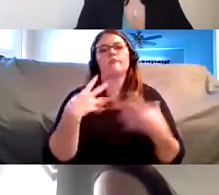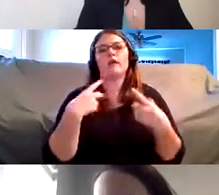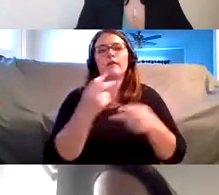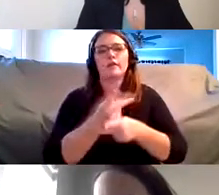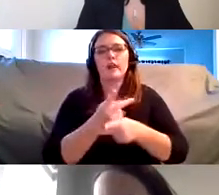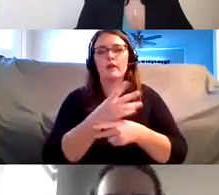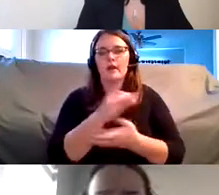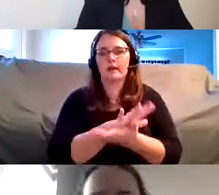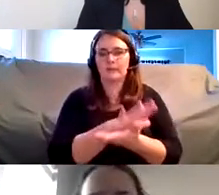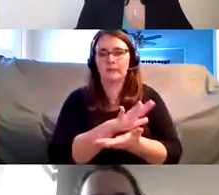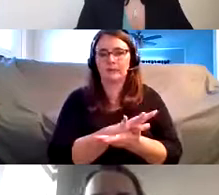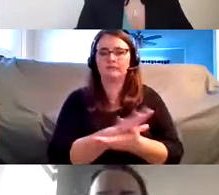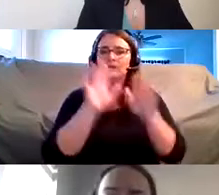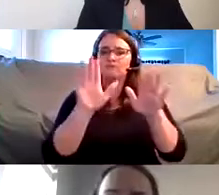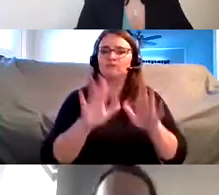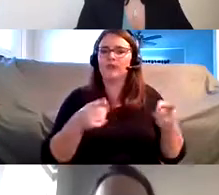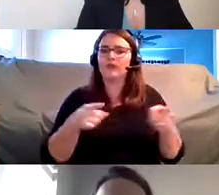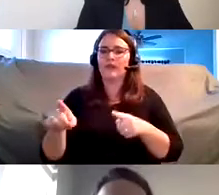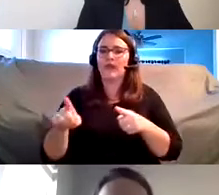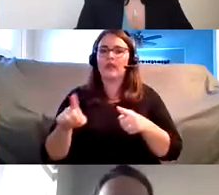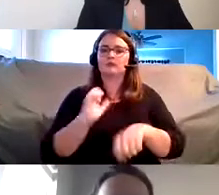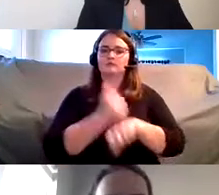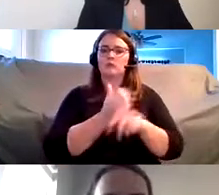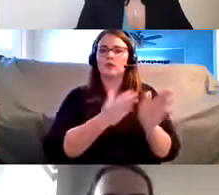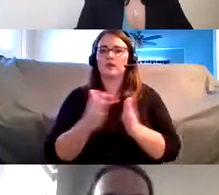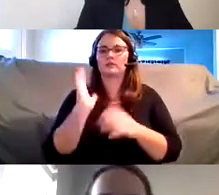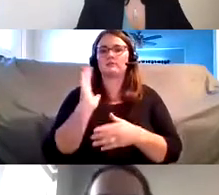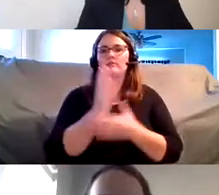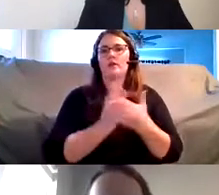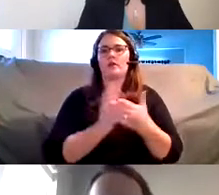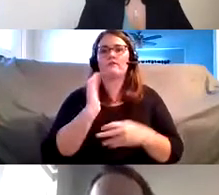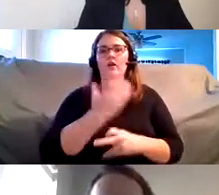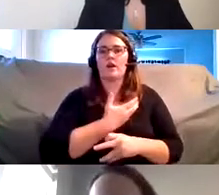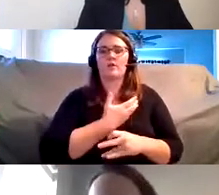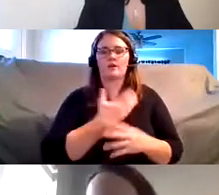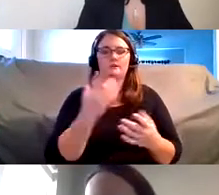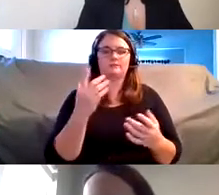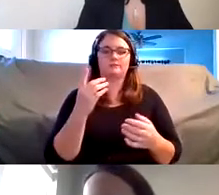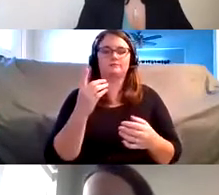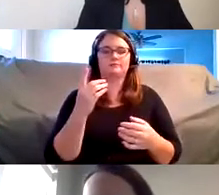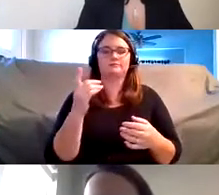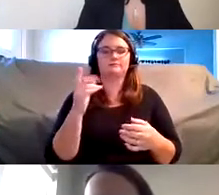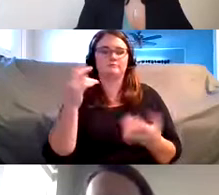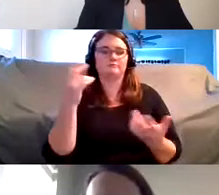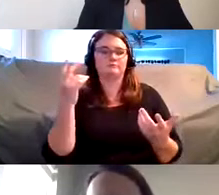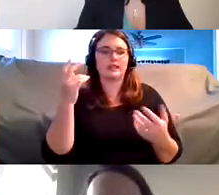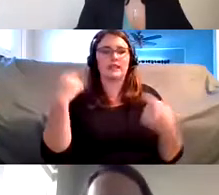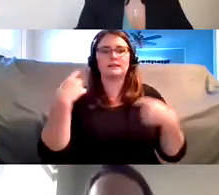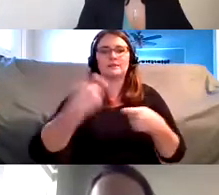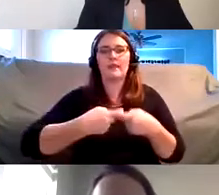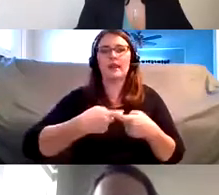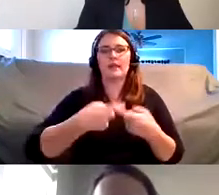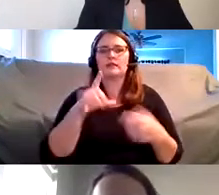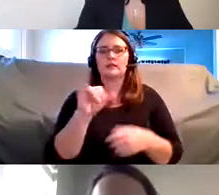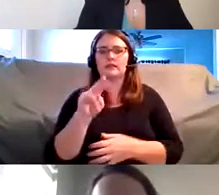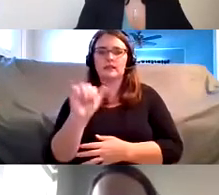event that has been organized as part of our Hispanic Latinx Heritage Month events and under the DE programming.